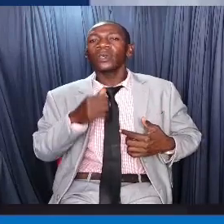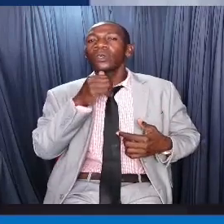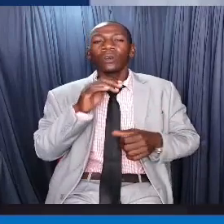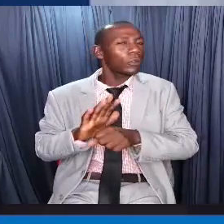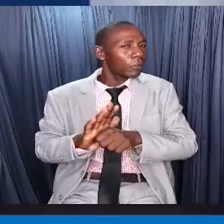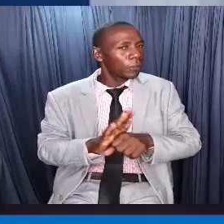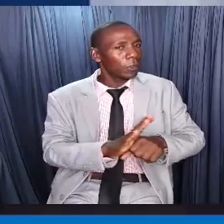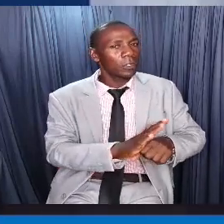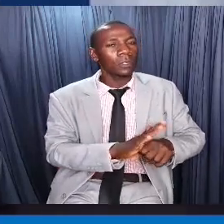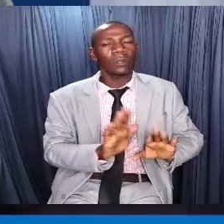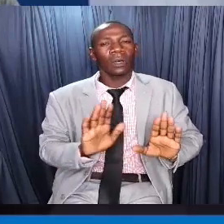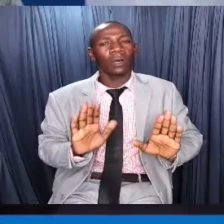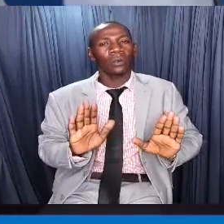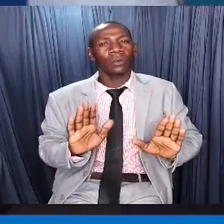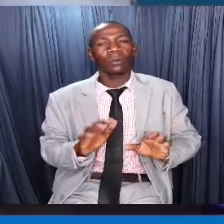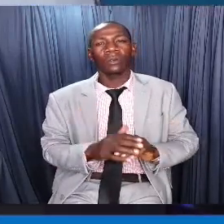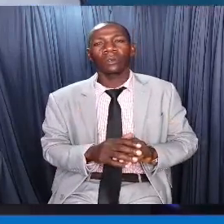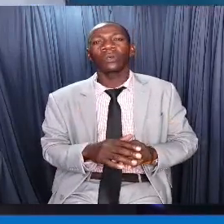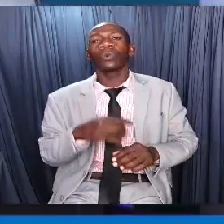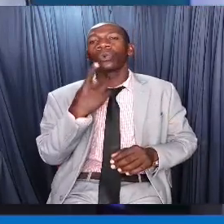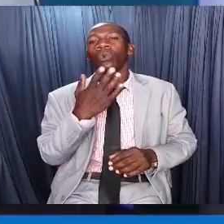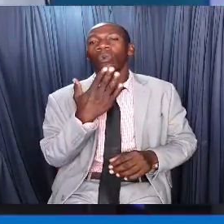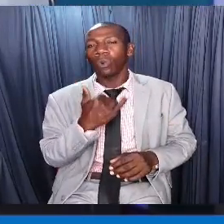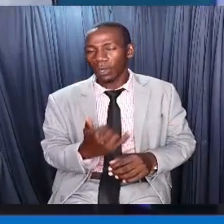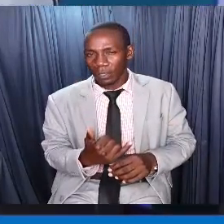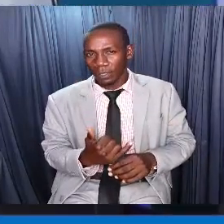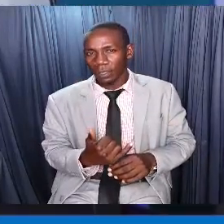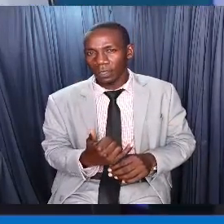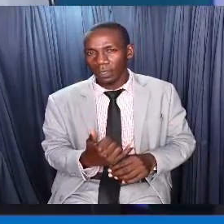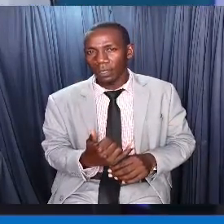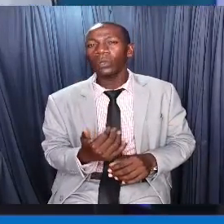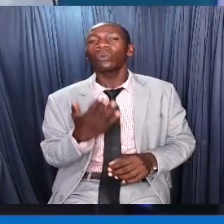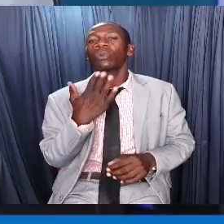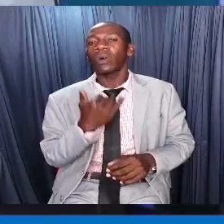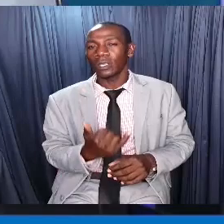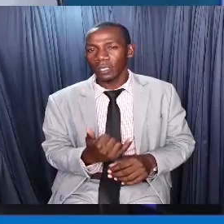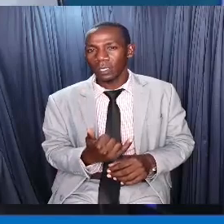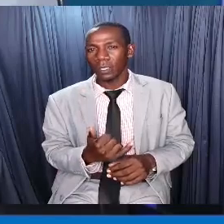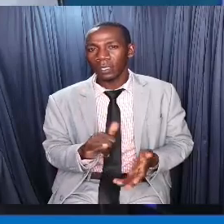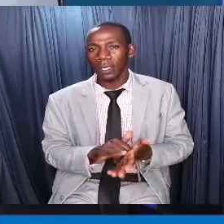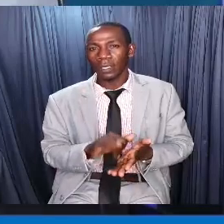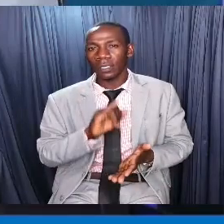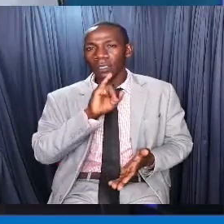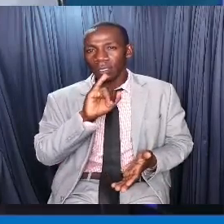freely. Not to be forced. No. Atakaye. Whosoever wills. Ukitaka. If you want, that is.